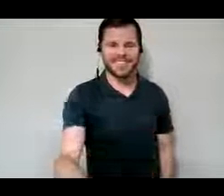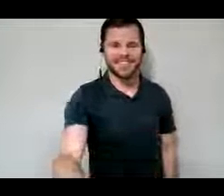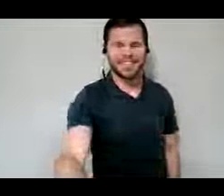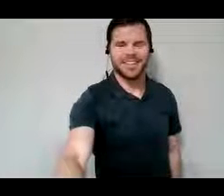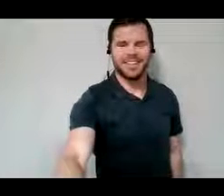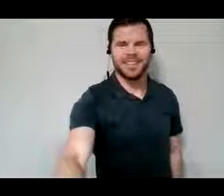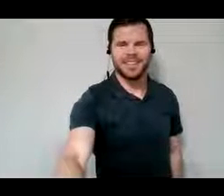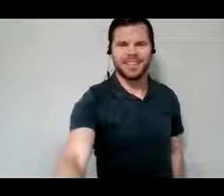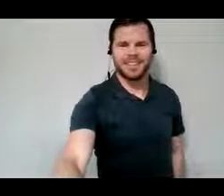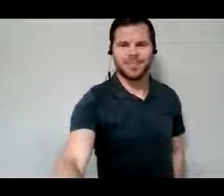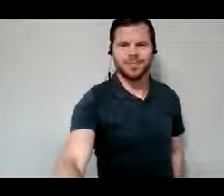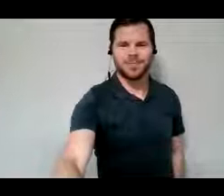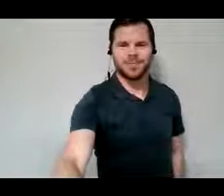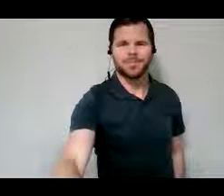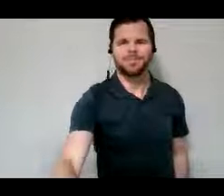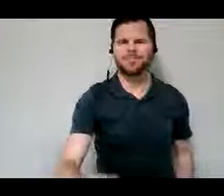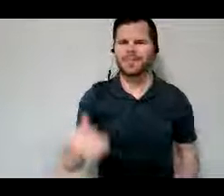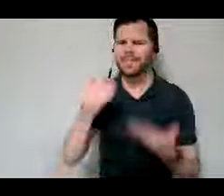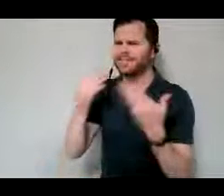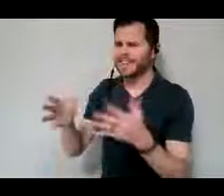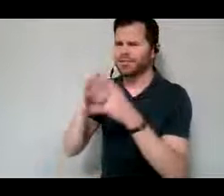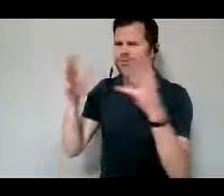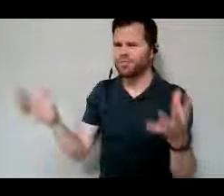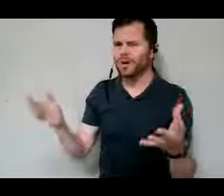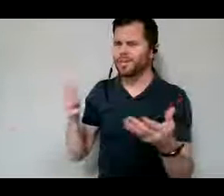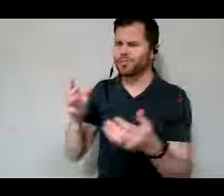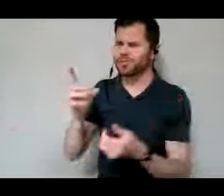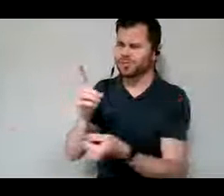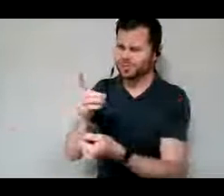Thank you so much. Congratulations, Dr. Mora.